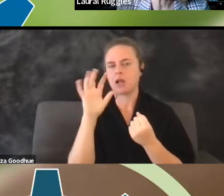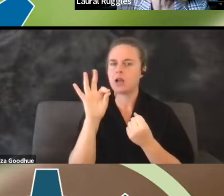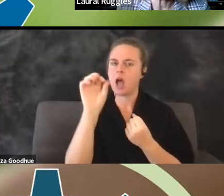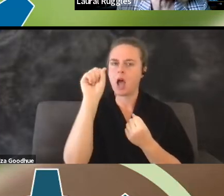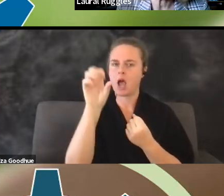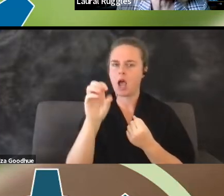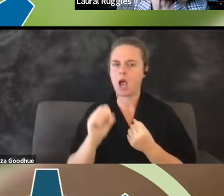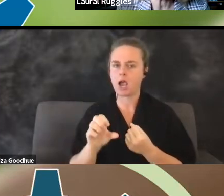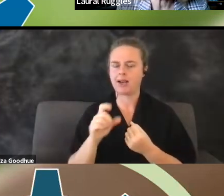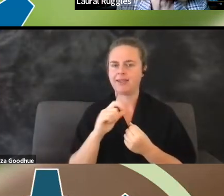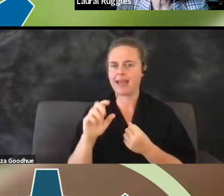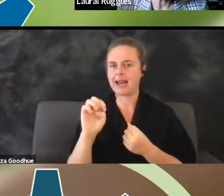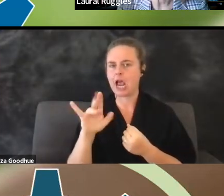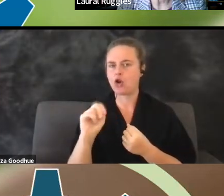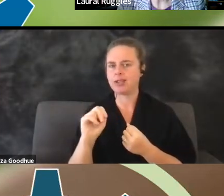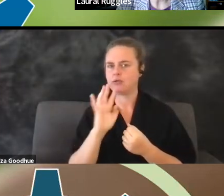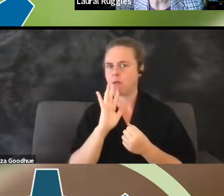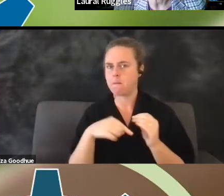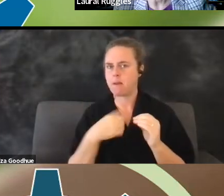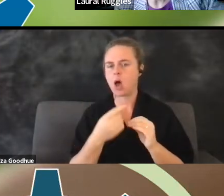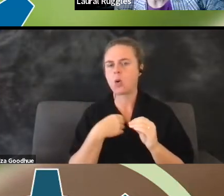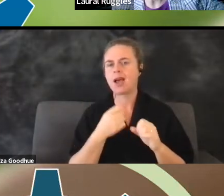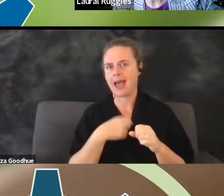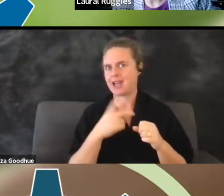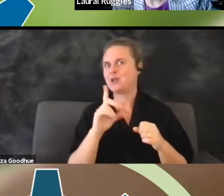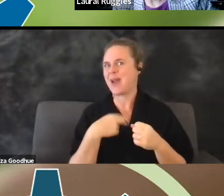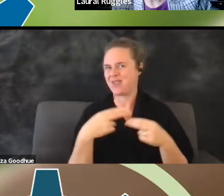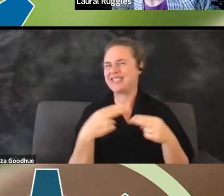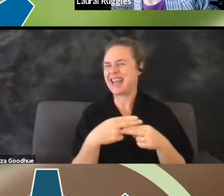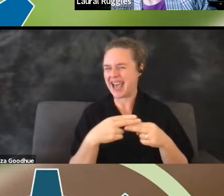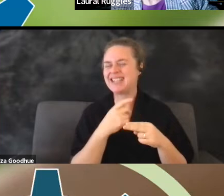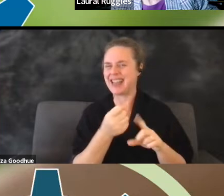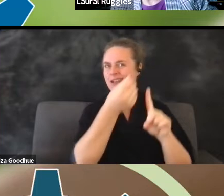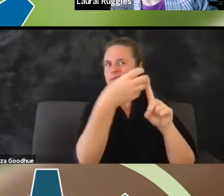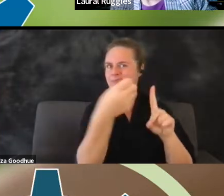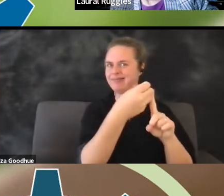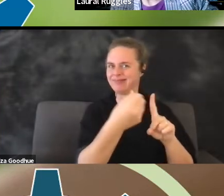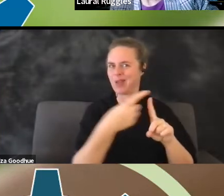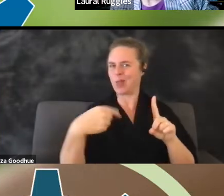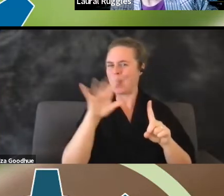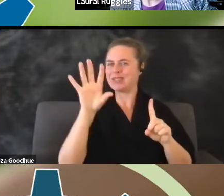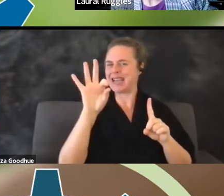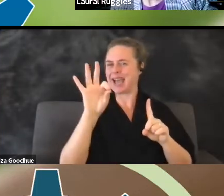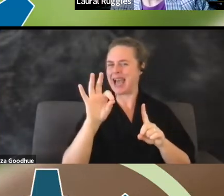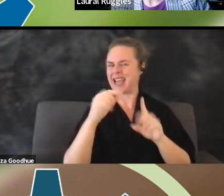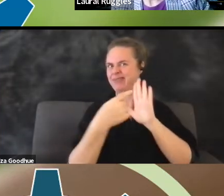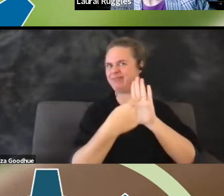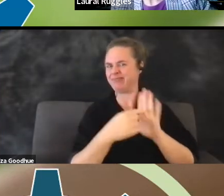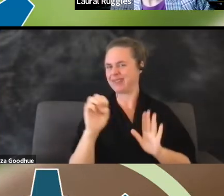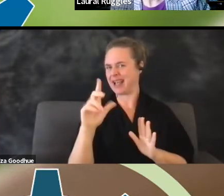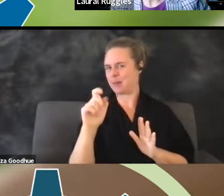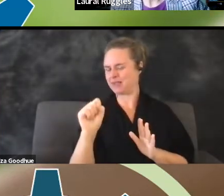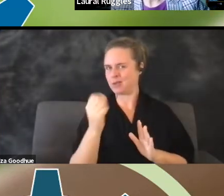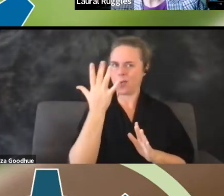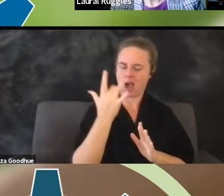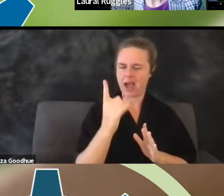didn't use the slide here today, but I have slides that show each one of those 9 elements, that why, who, and how that